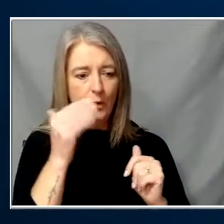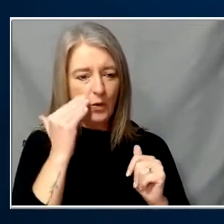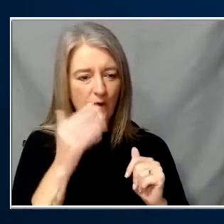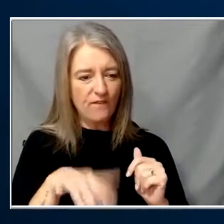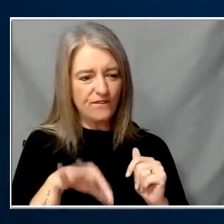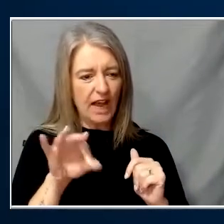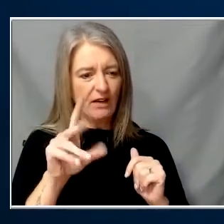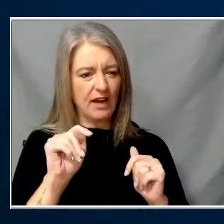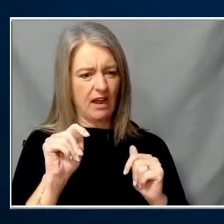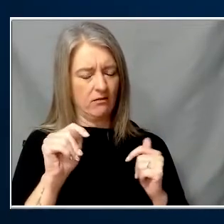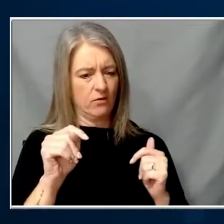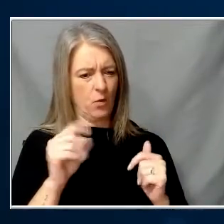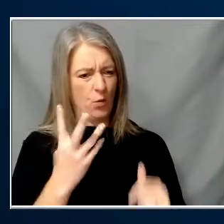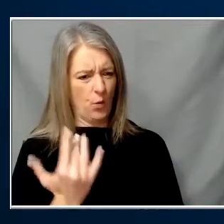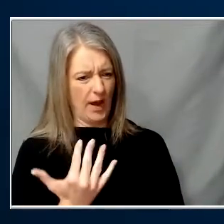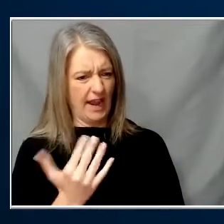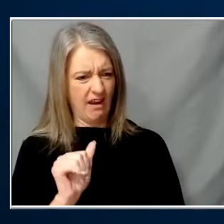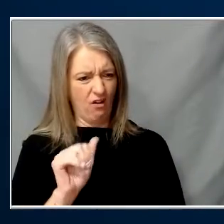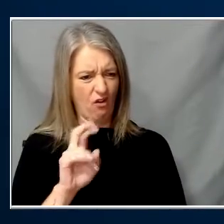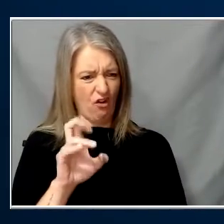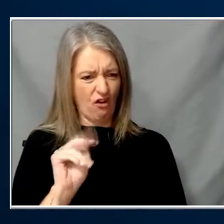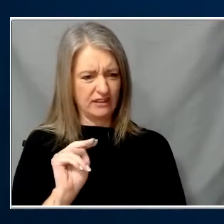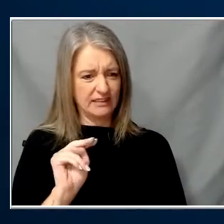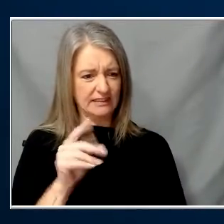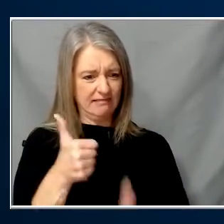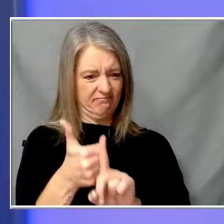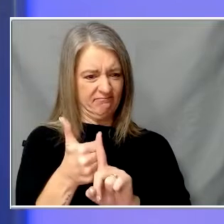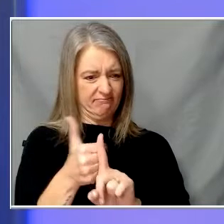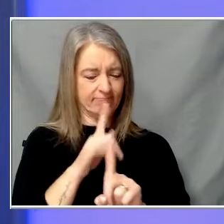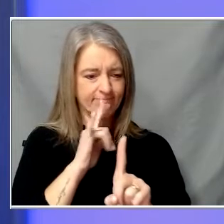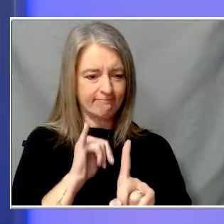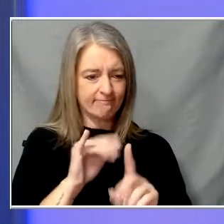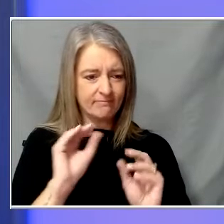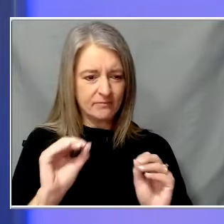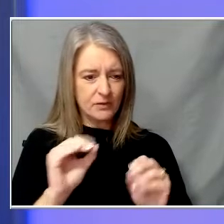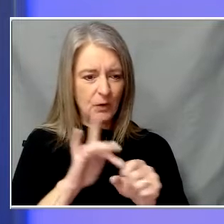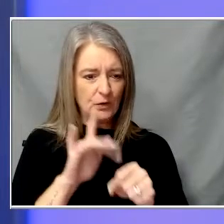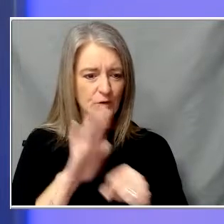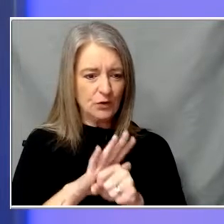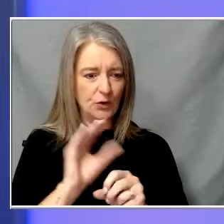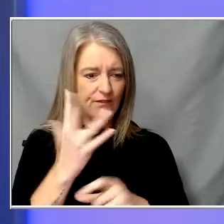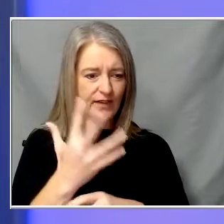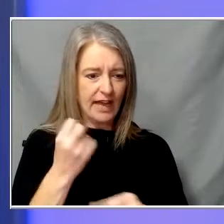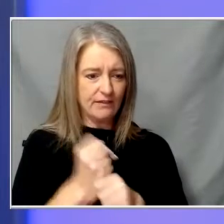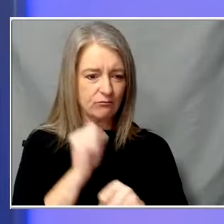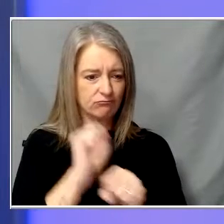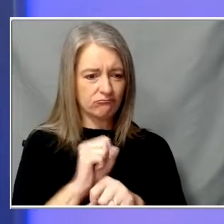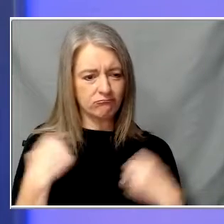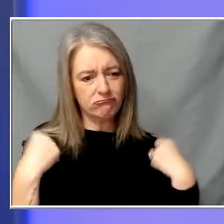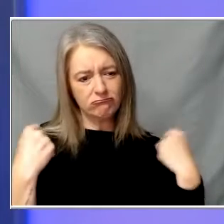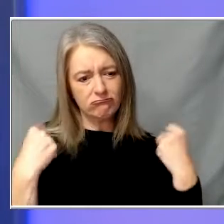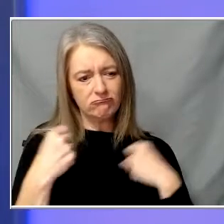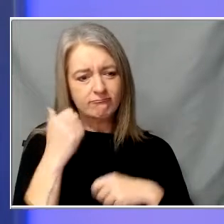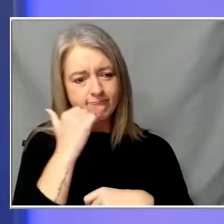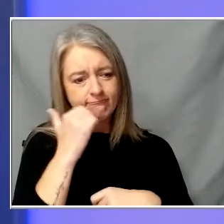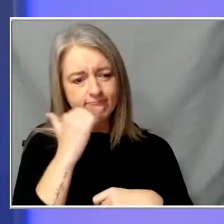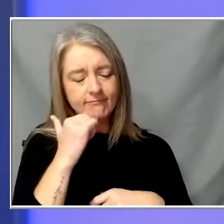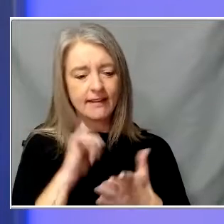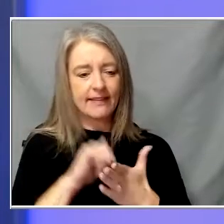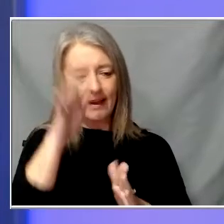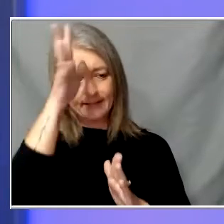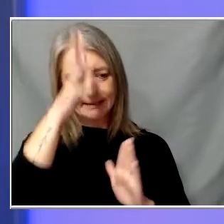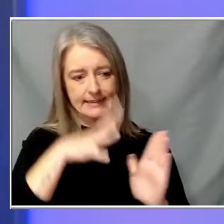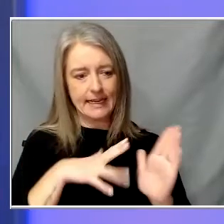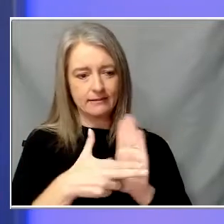it was like, wait a minute, Austin, the guy that hasn't had a soda in 5 years and works out every day? Yeah, that's the guy that was diagnosed with stage